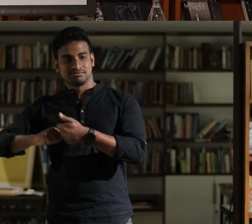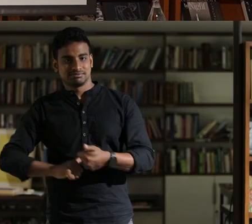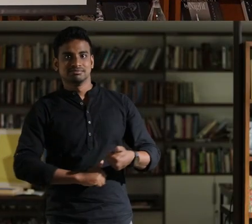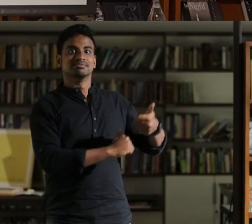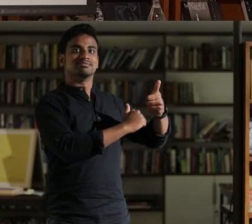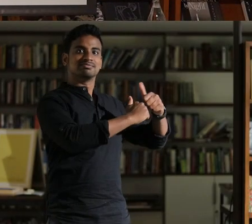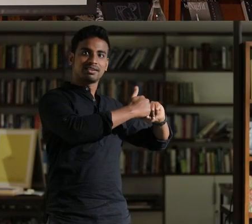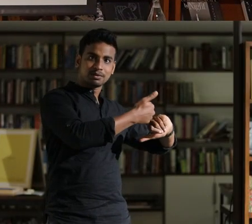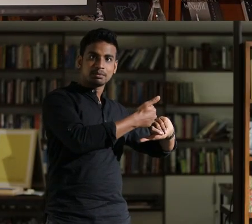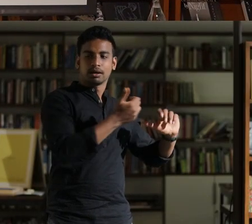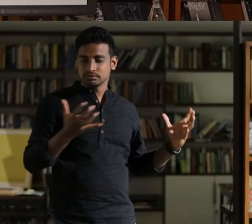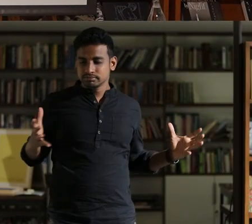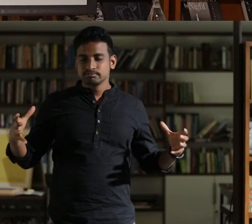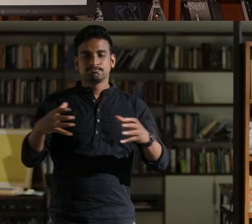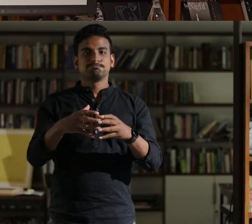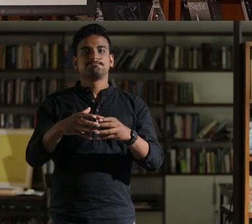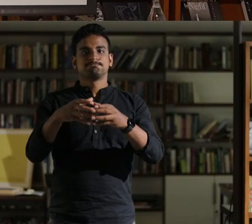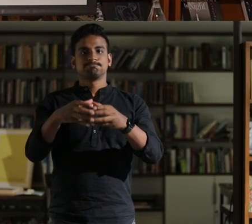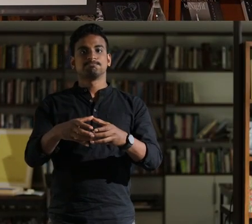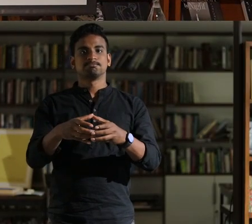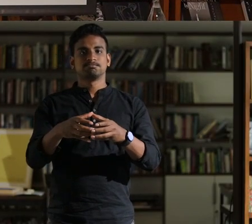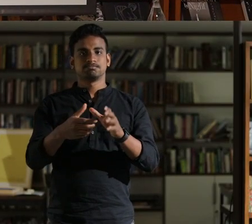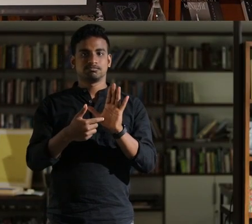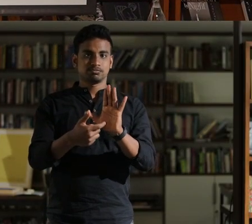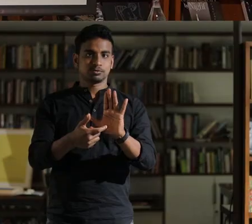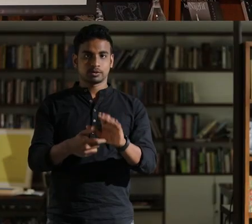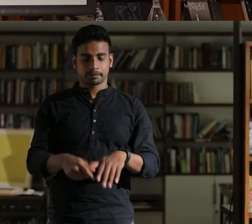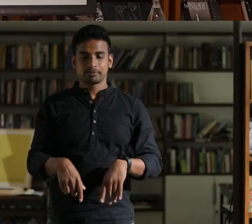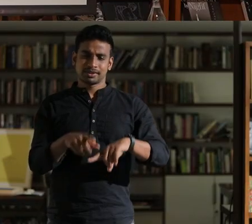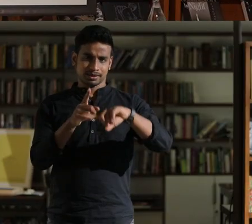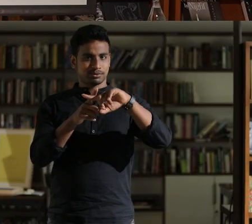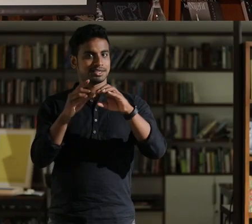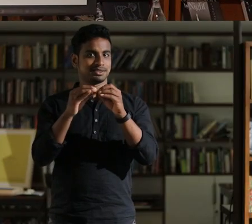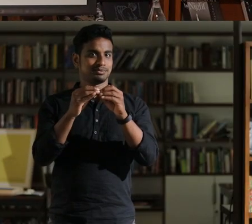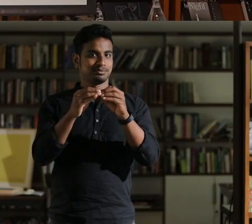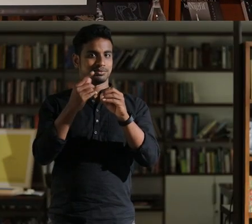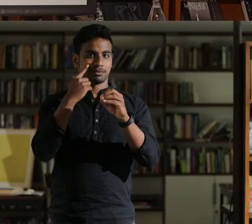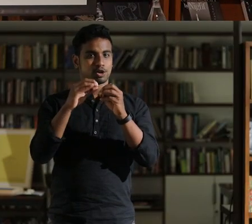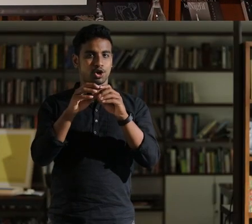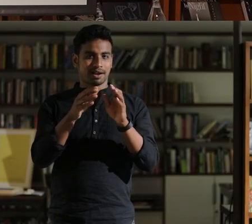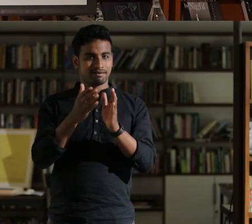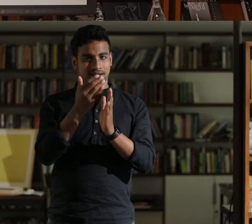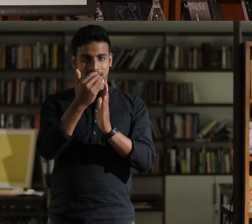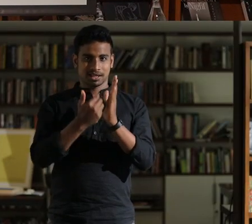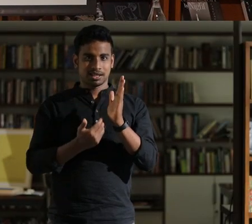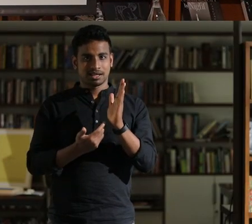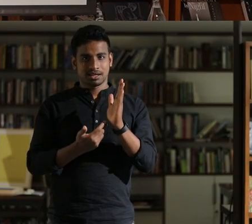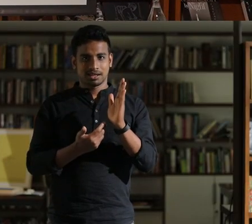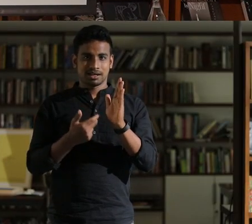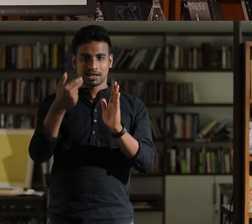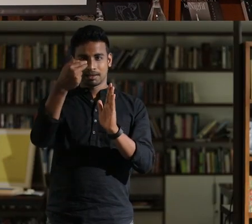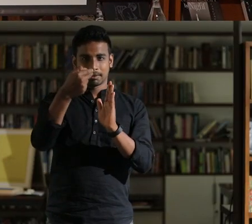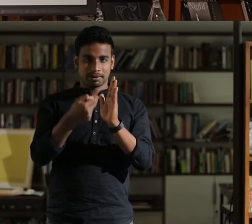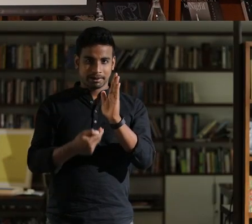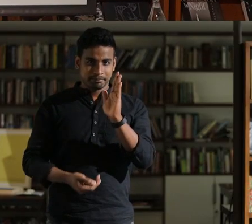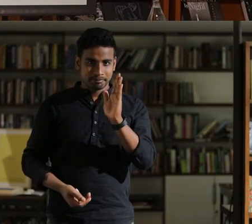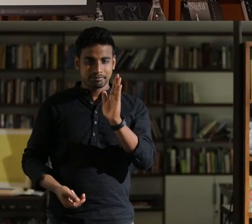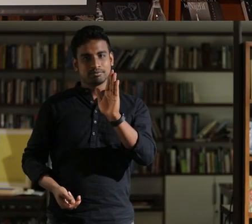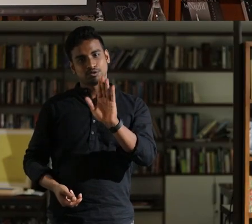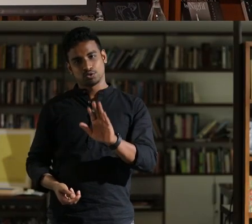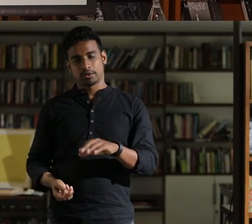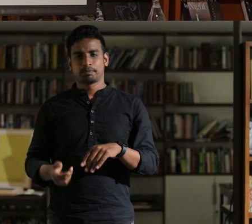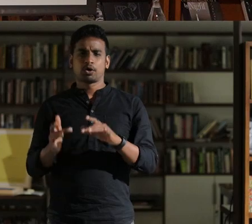within this form today. More than that, you have a bibliography and you have names. Now one can the person who's online